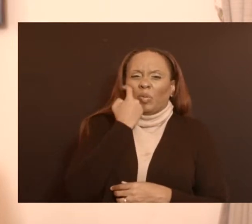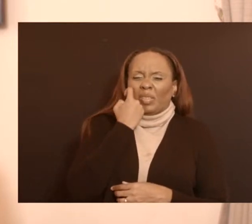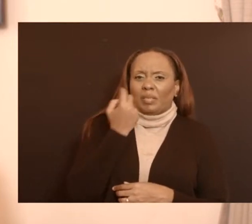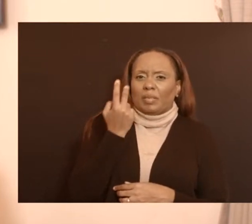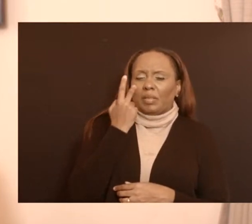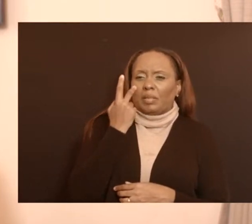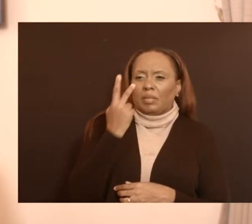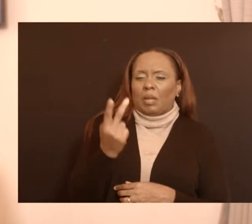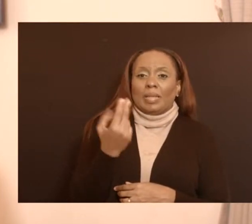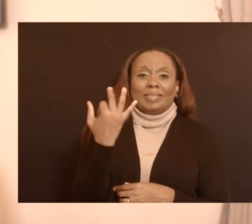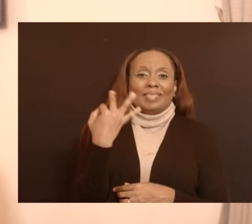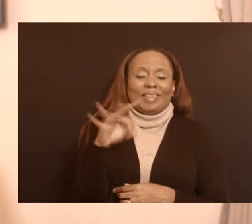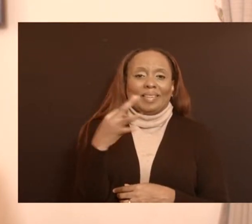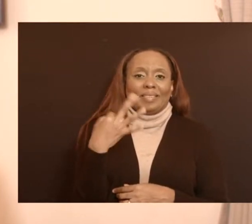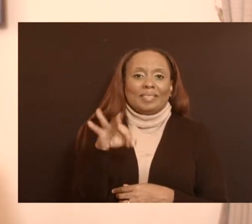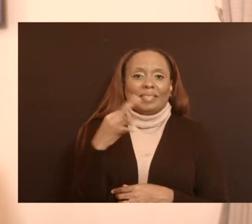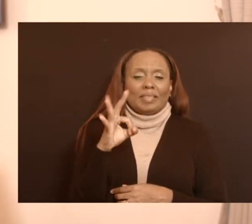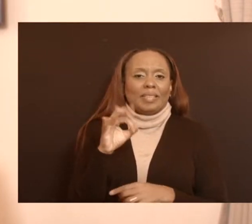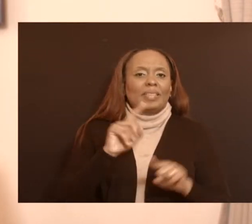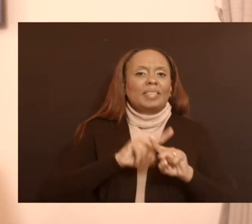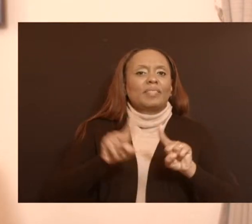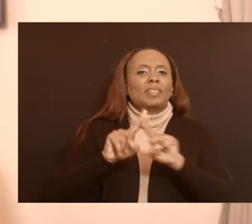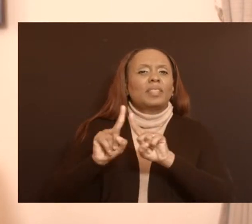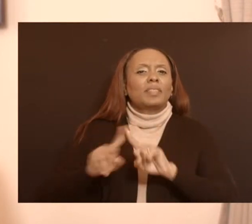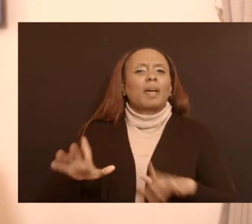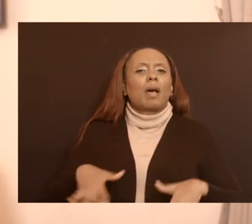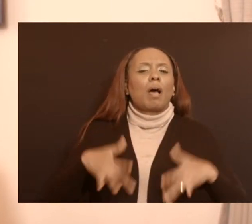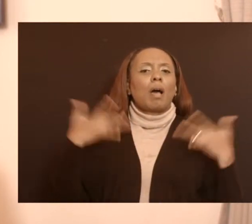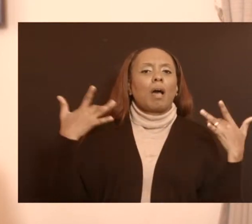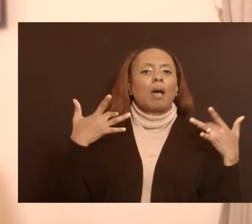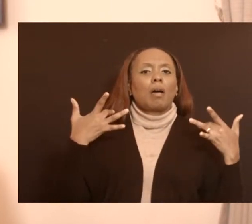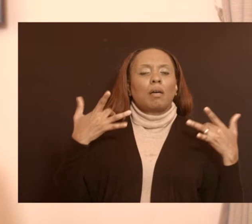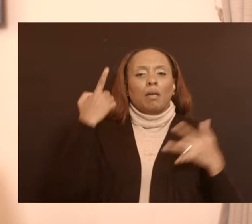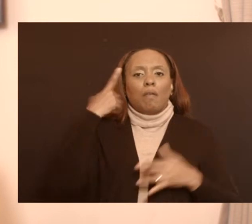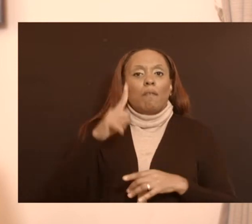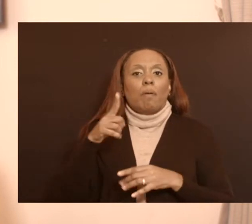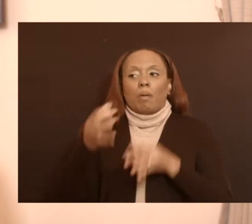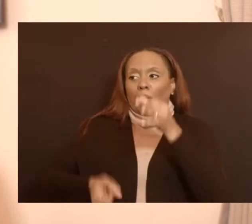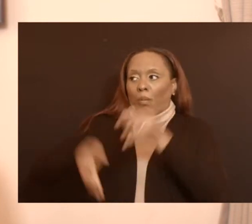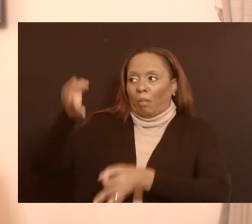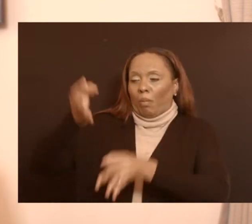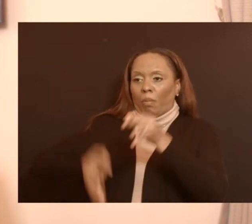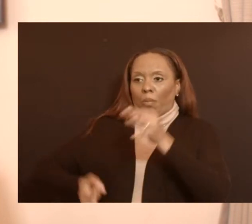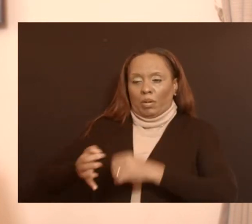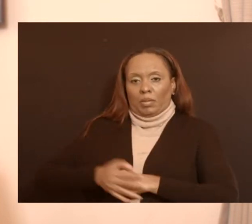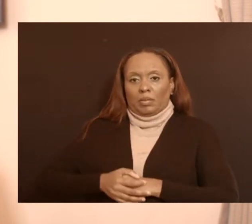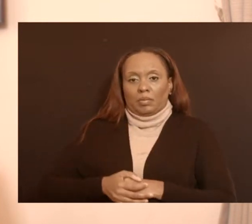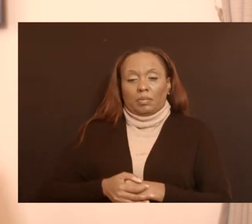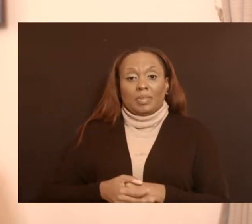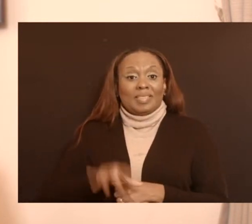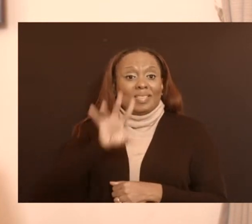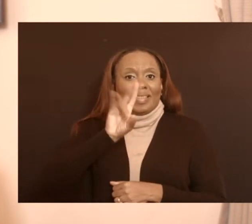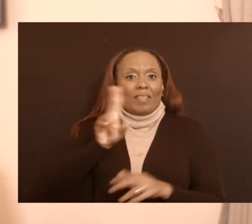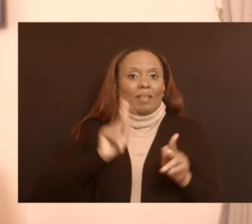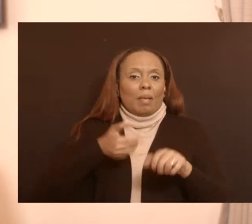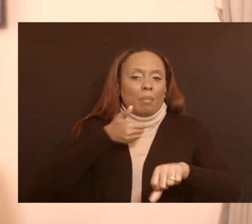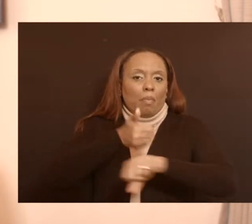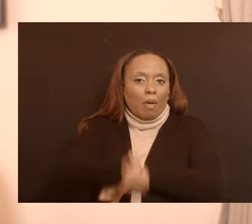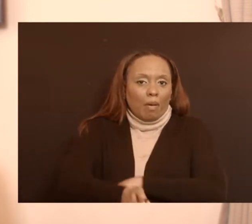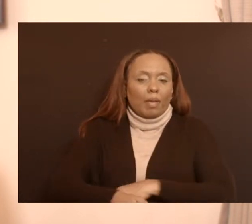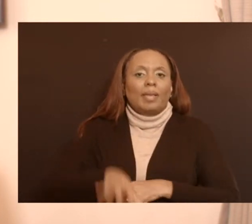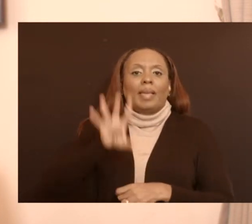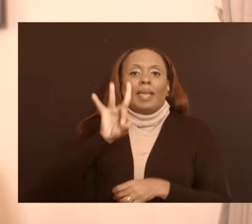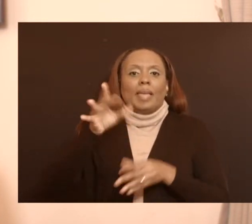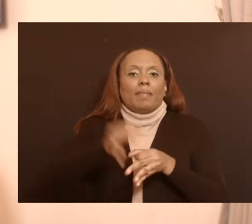law court. Of those 19 those COVID-related matters, we had 7 convictions, 8 adjournments,